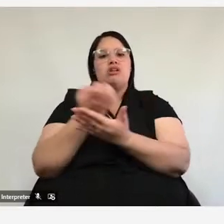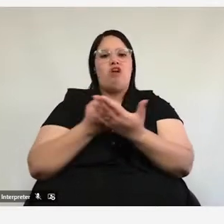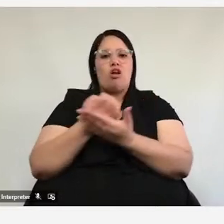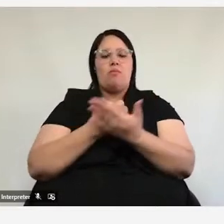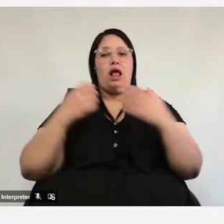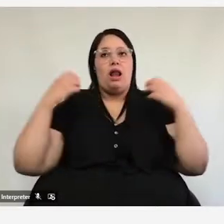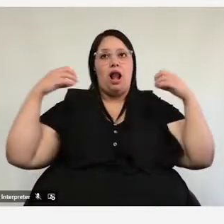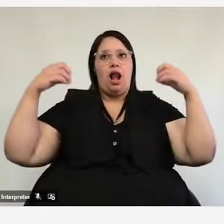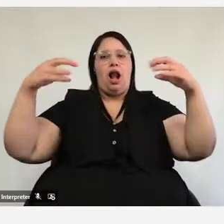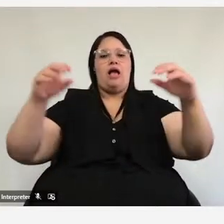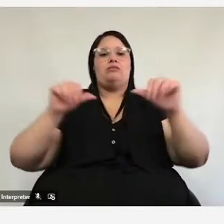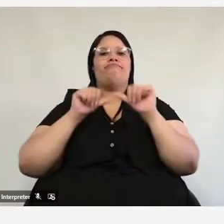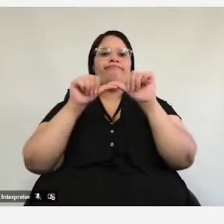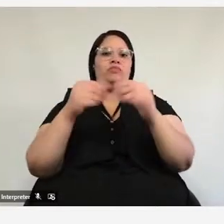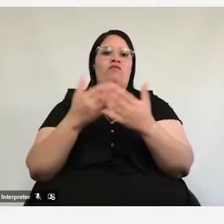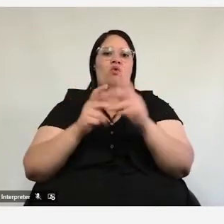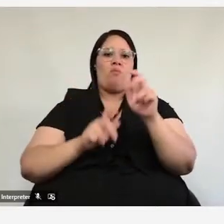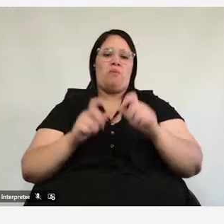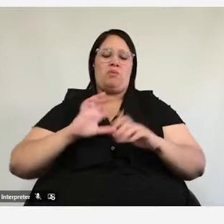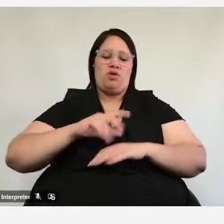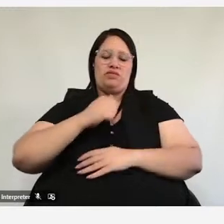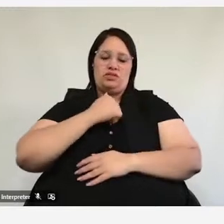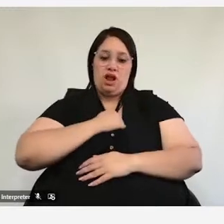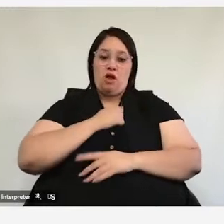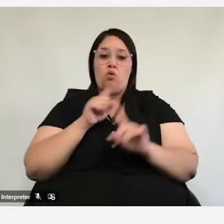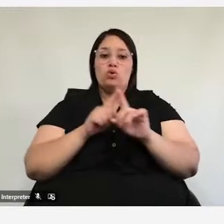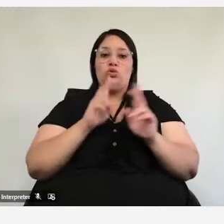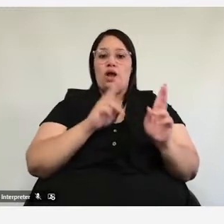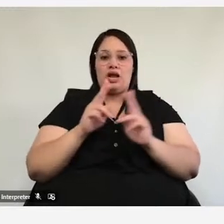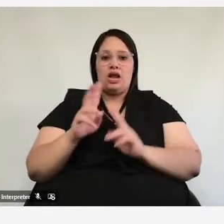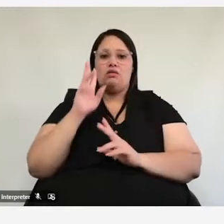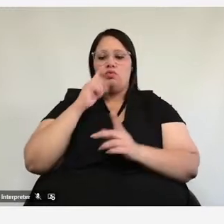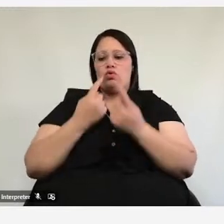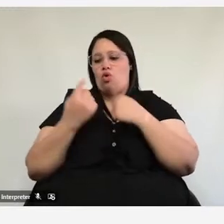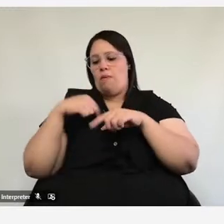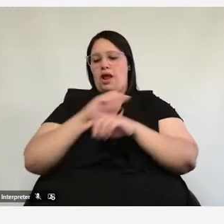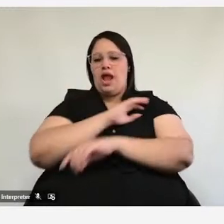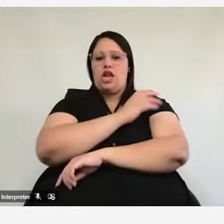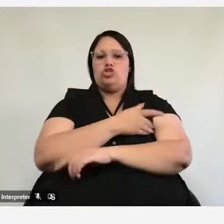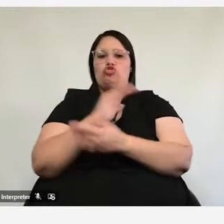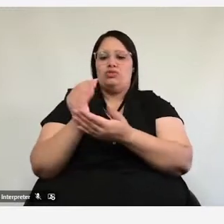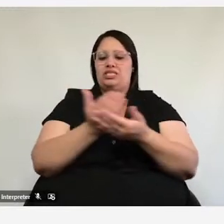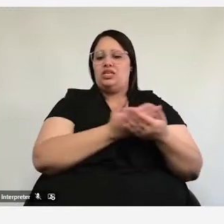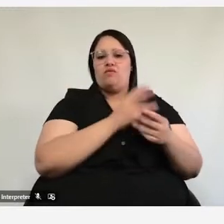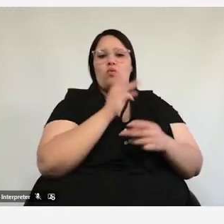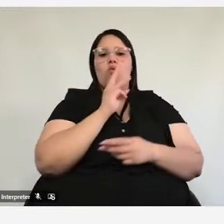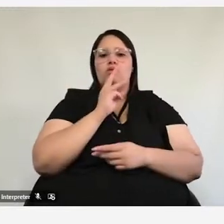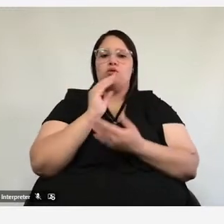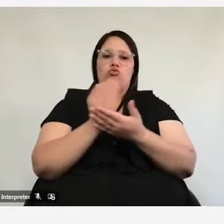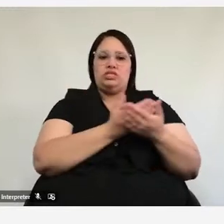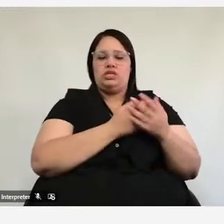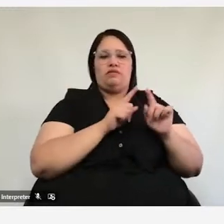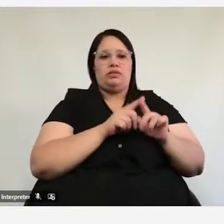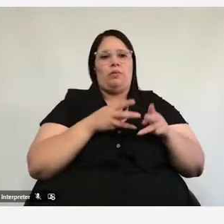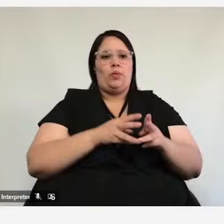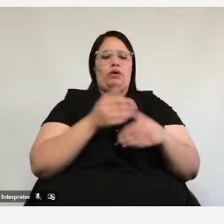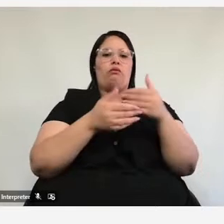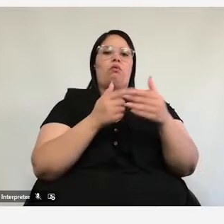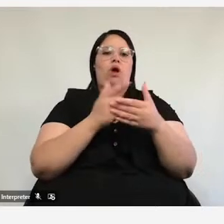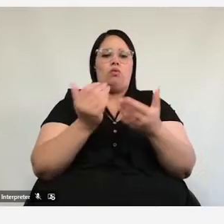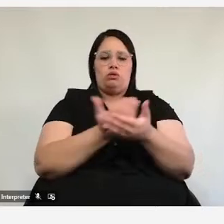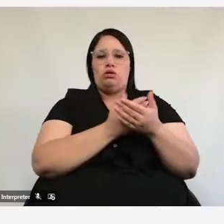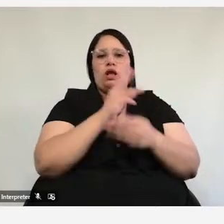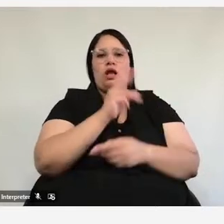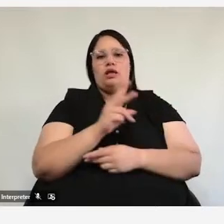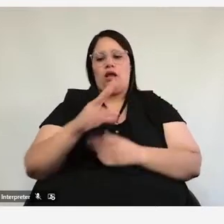for residents of our province. We will further reconfigure our energy reserve to the energy and water reserve as we wish to secure an